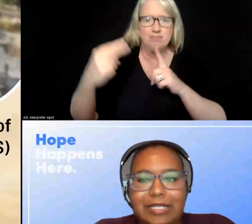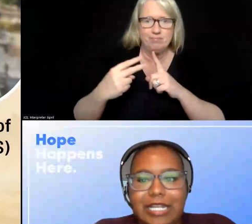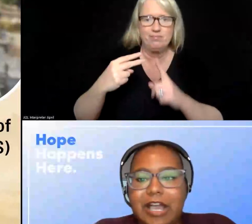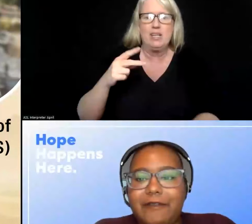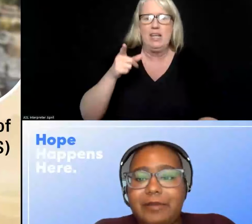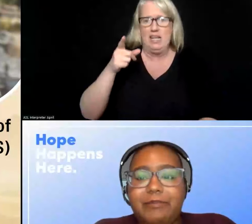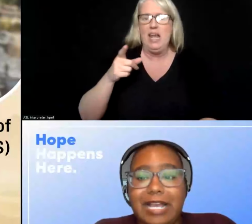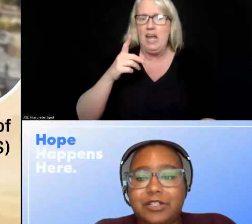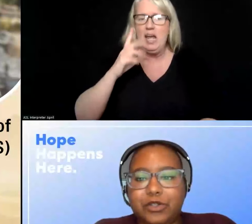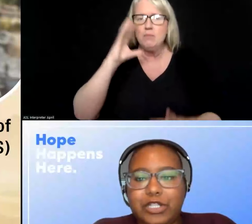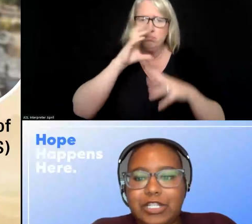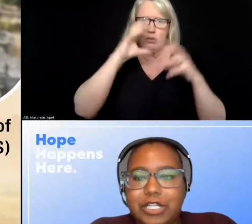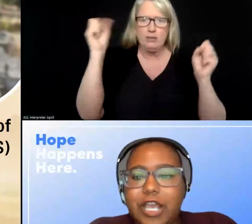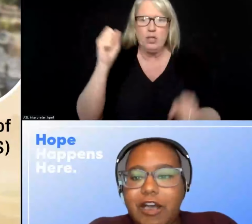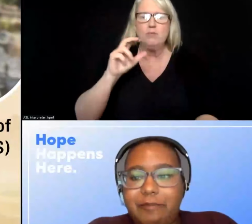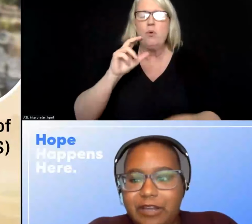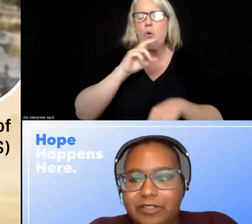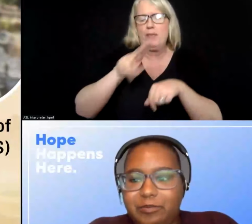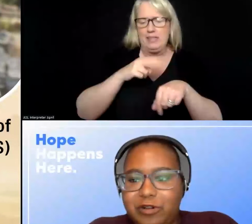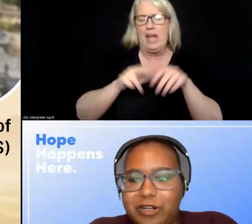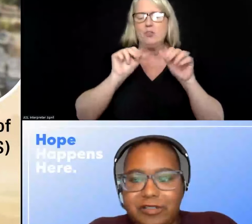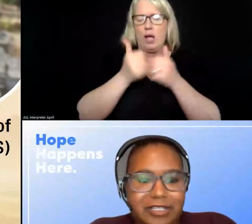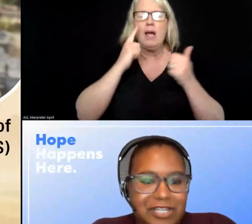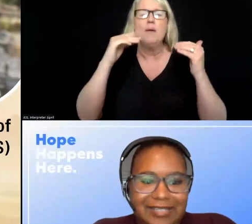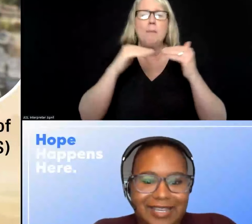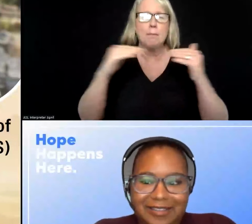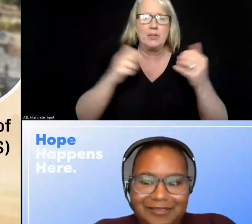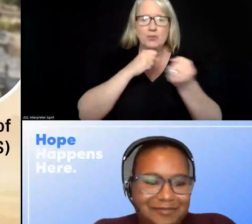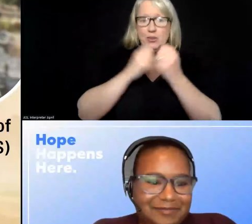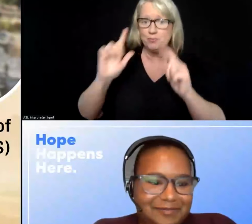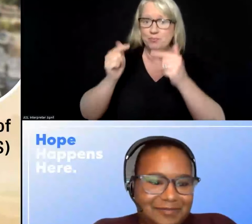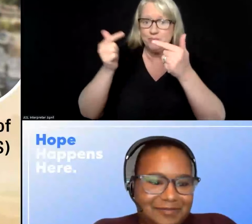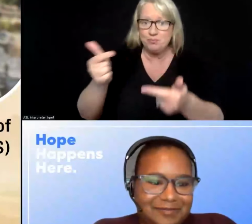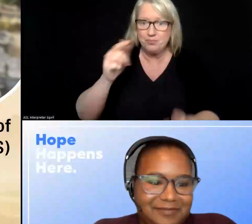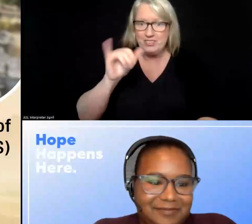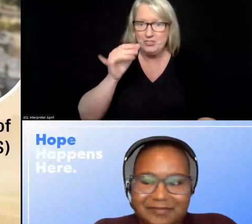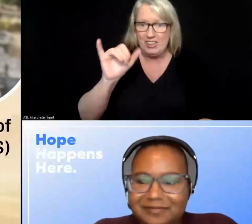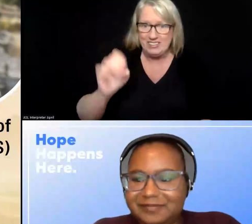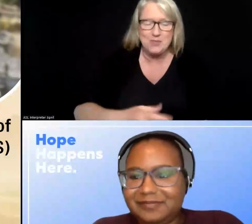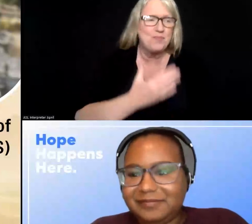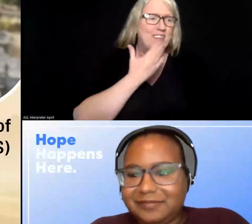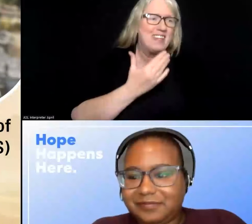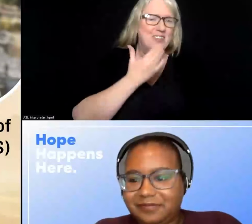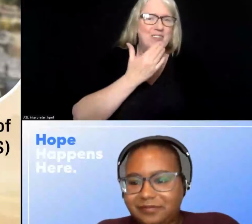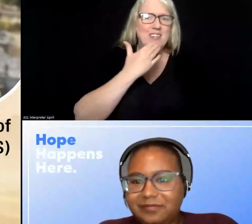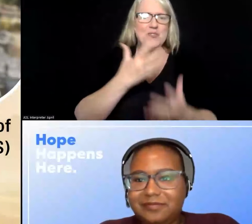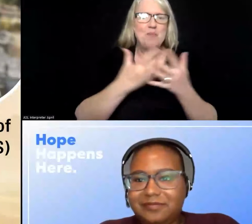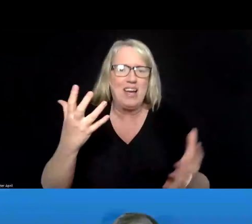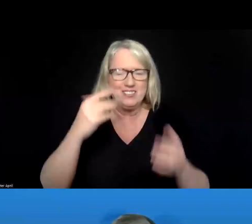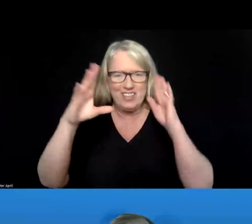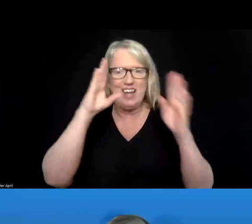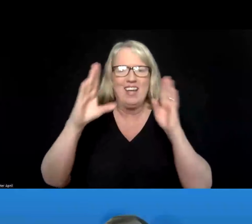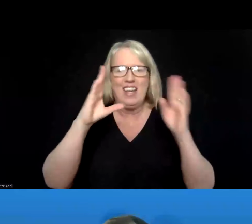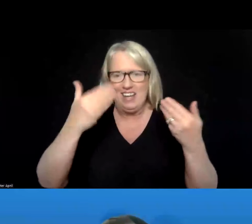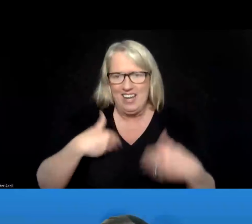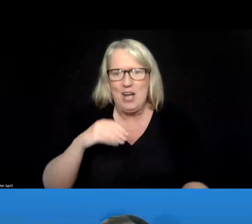the president of the National Association of Peer Supporters. Jessie? Thank you so much. Hi, everyone. I'm Jessie